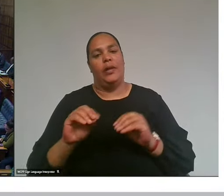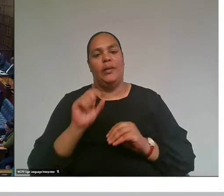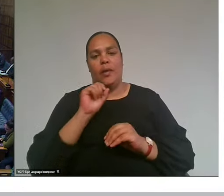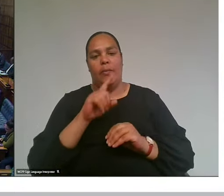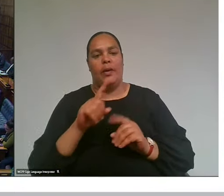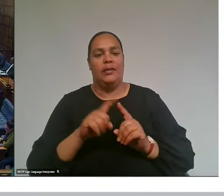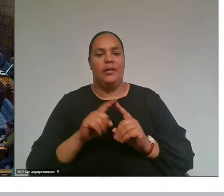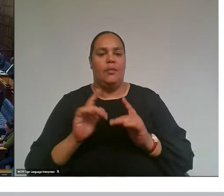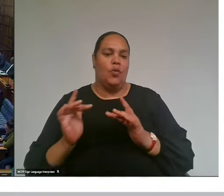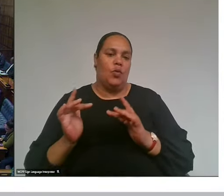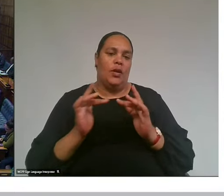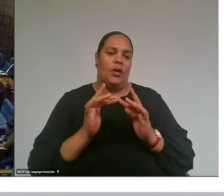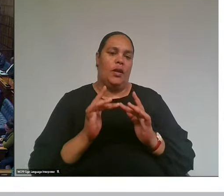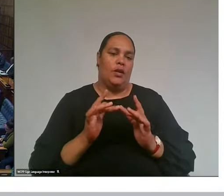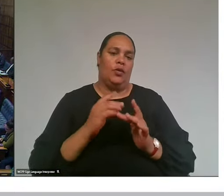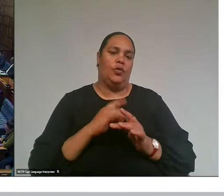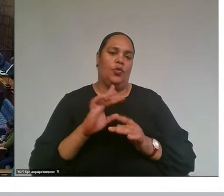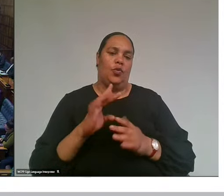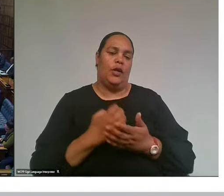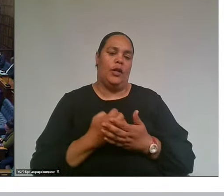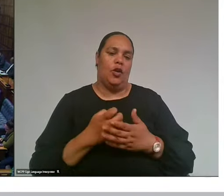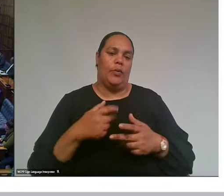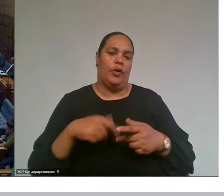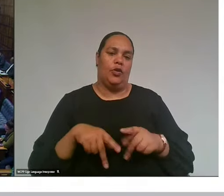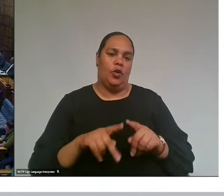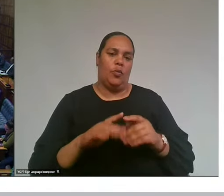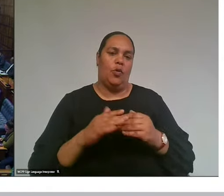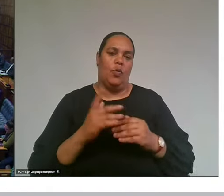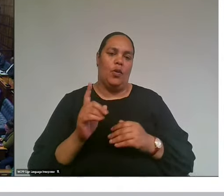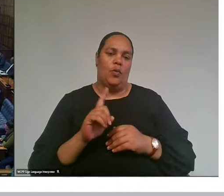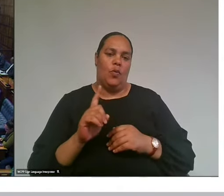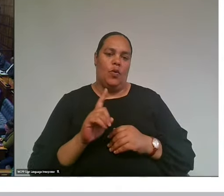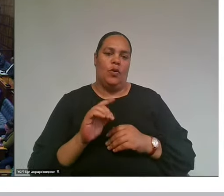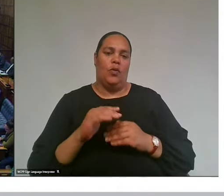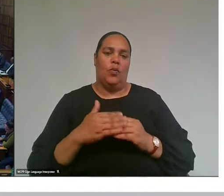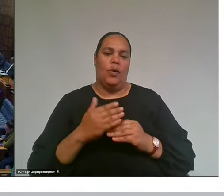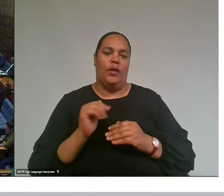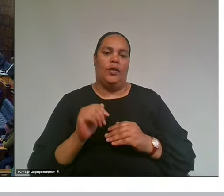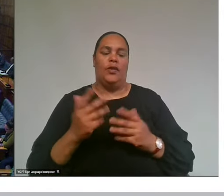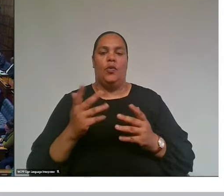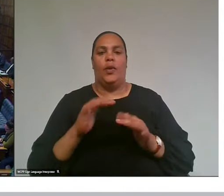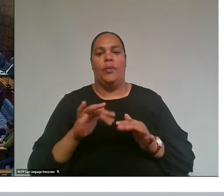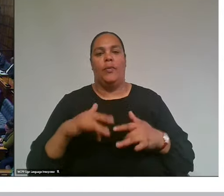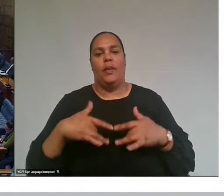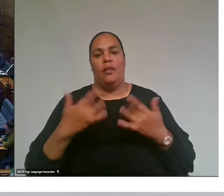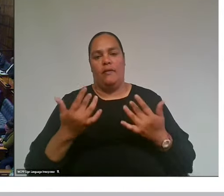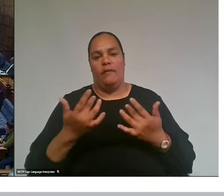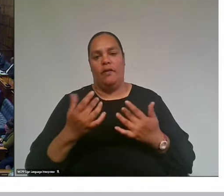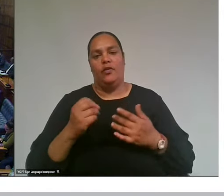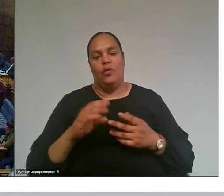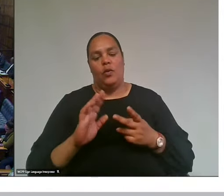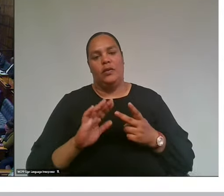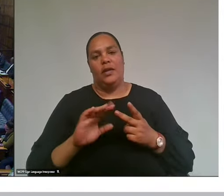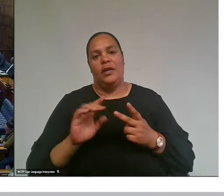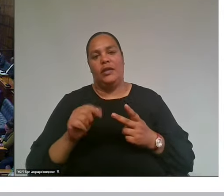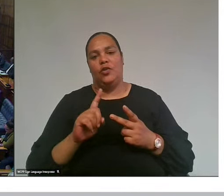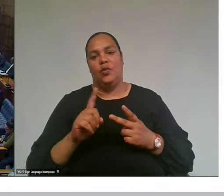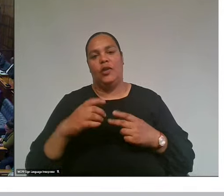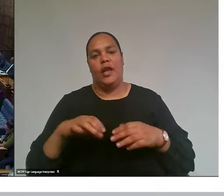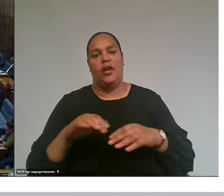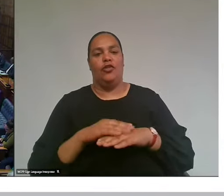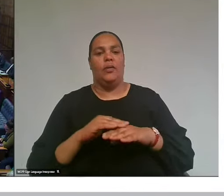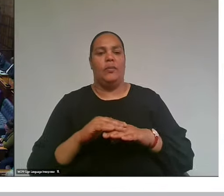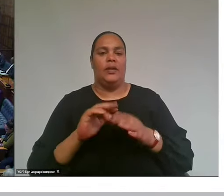also connects uh Economic Opportunity with uh with uh where people live the second is the action-based